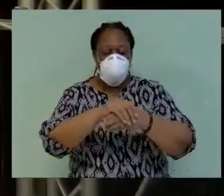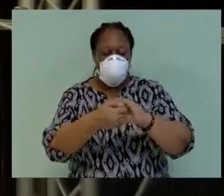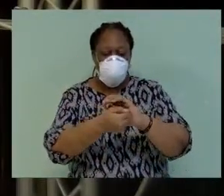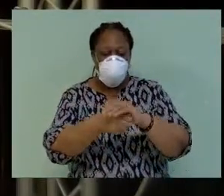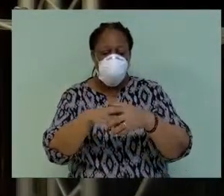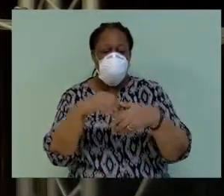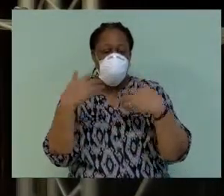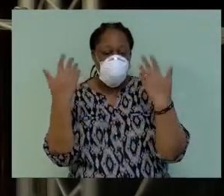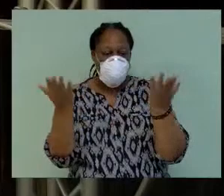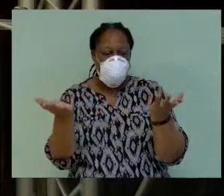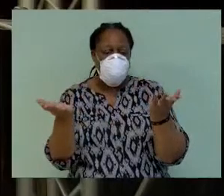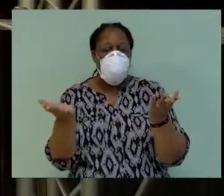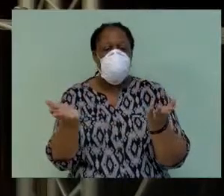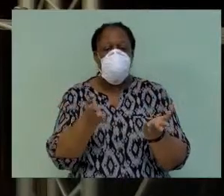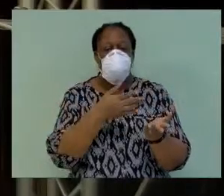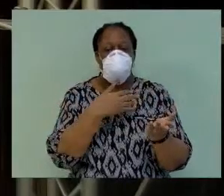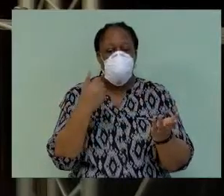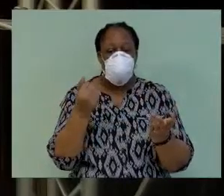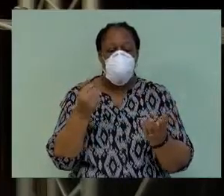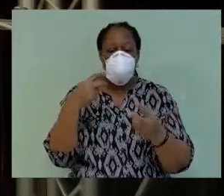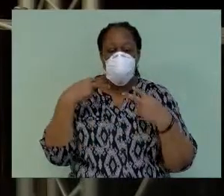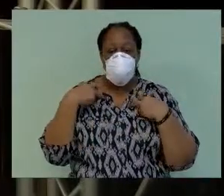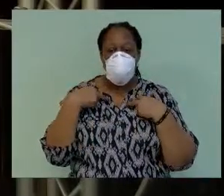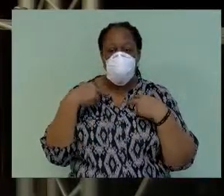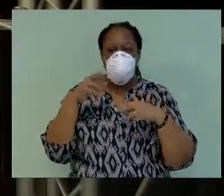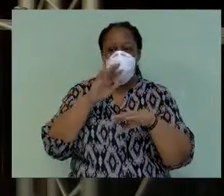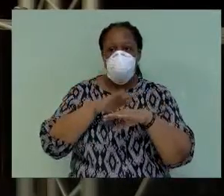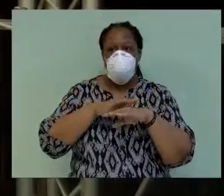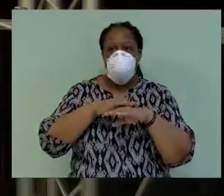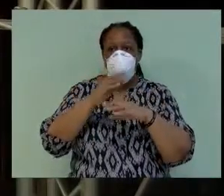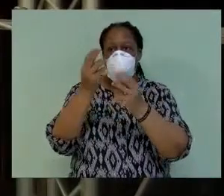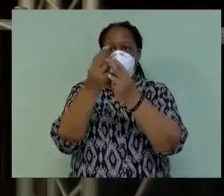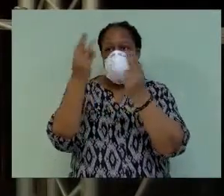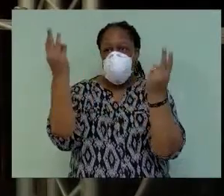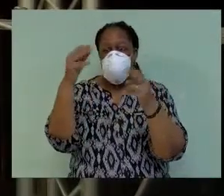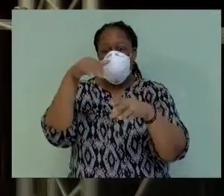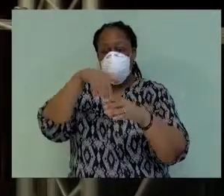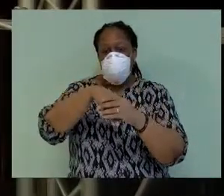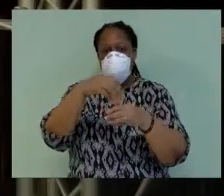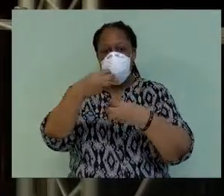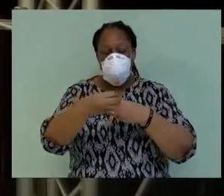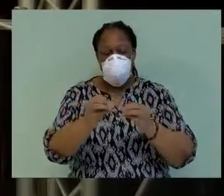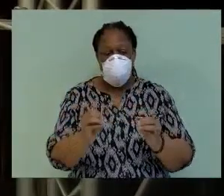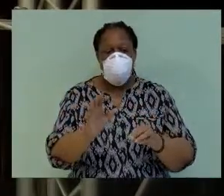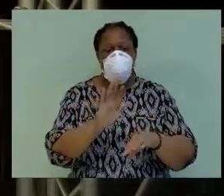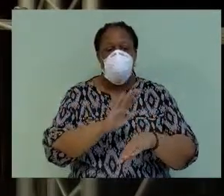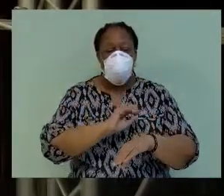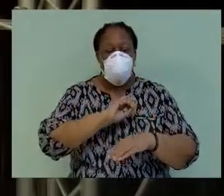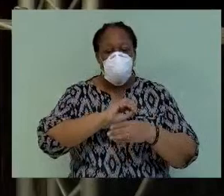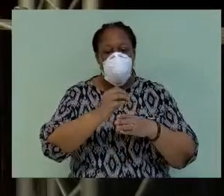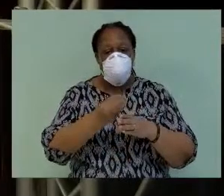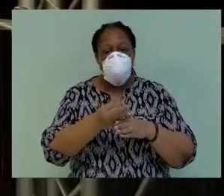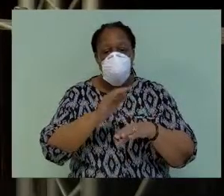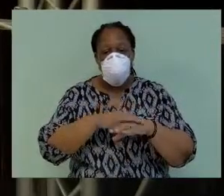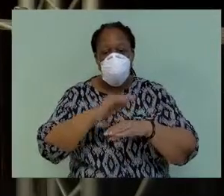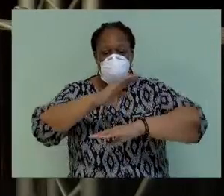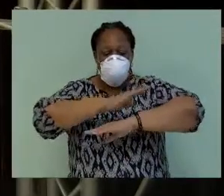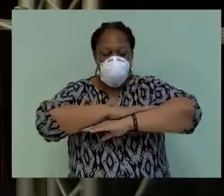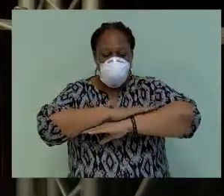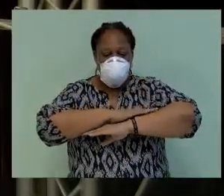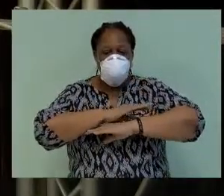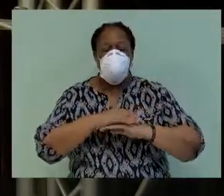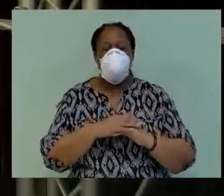sanitize their hands, and sanitizers are mounted on the walls at the office or on a table nearby.